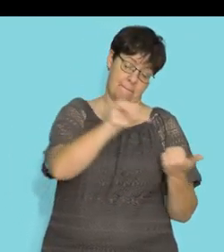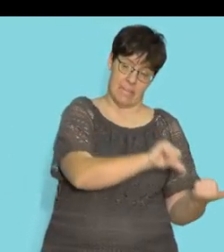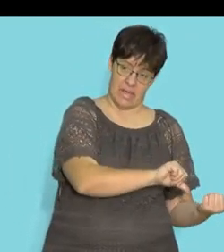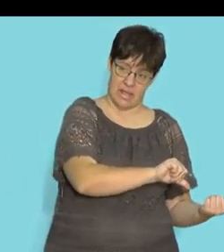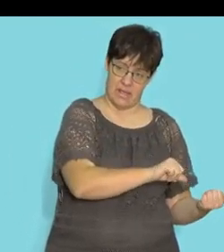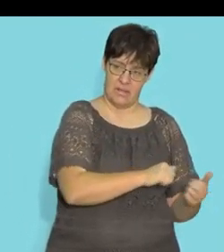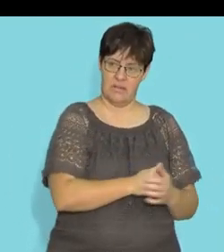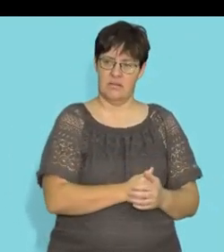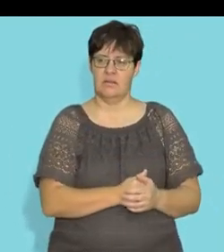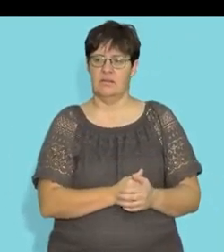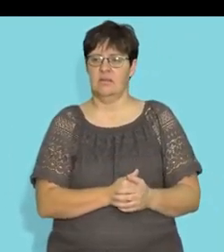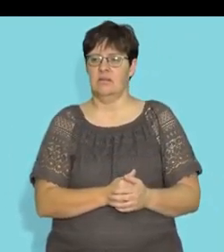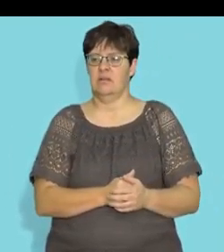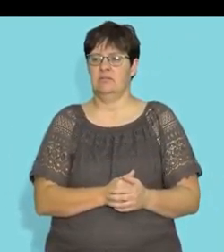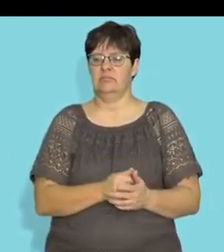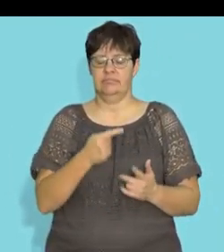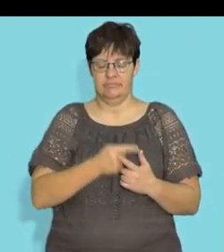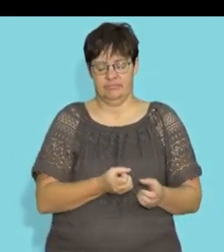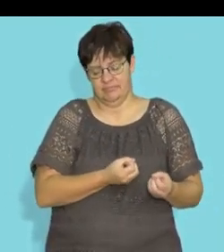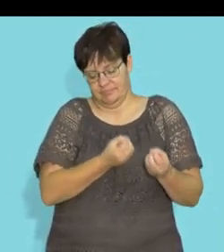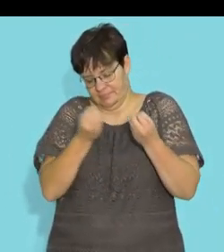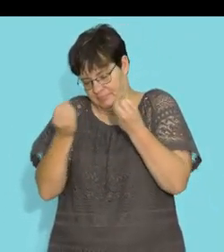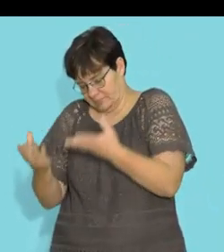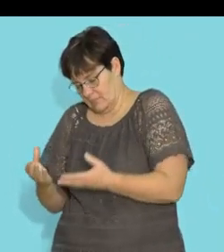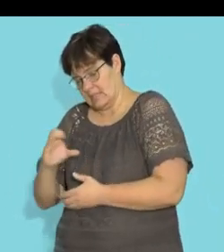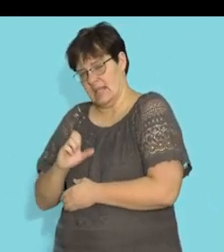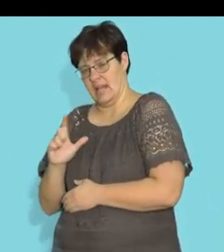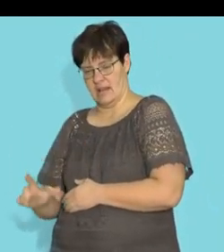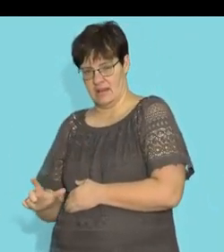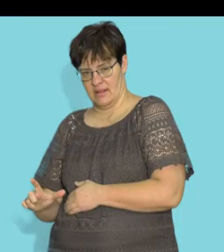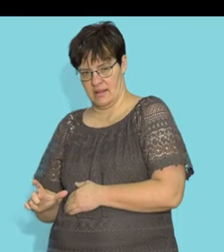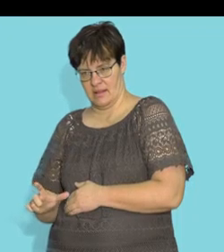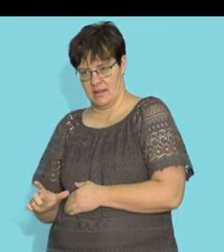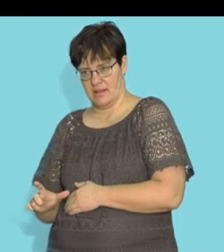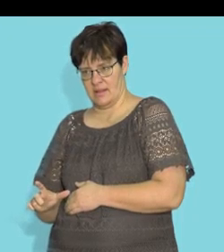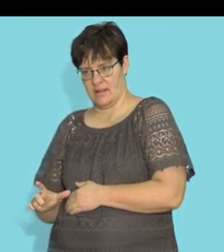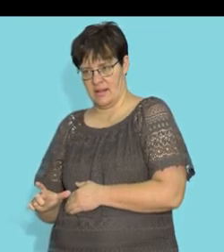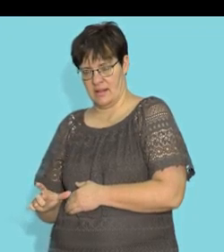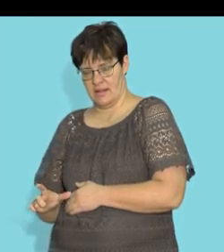So in the reverse reaction, if we look at the reverse reaction,